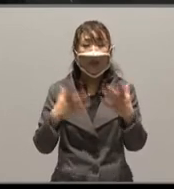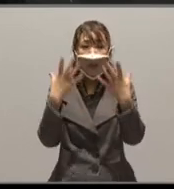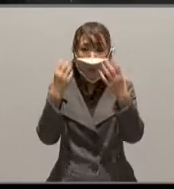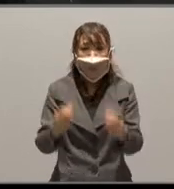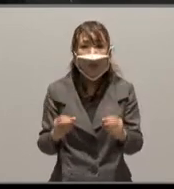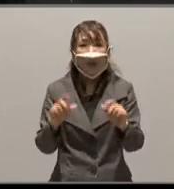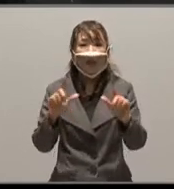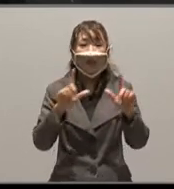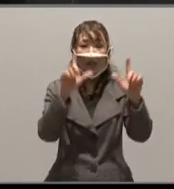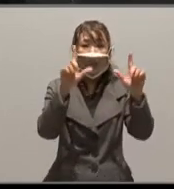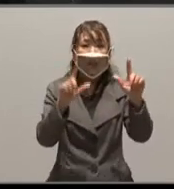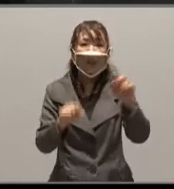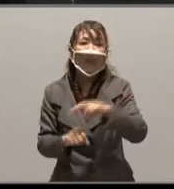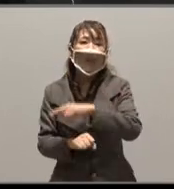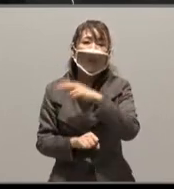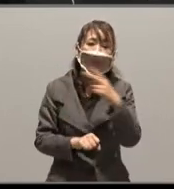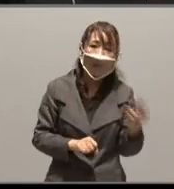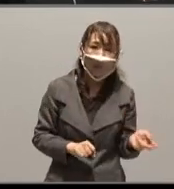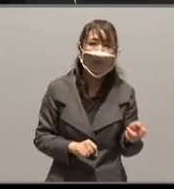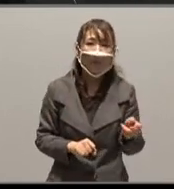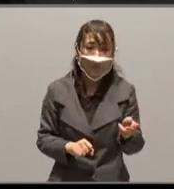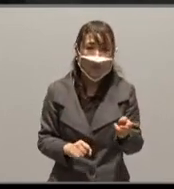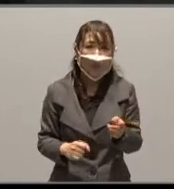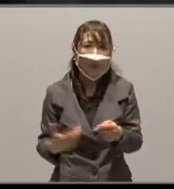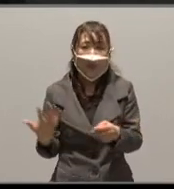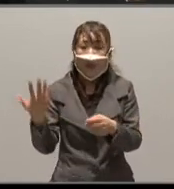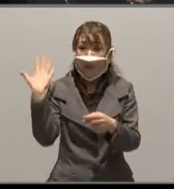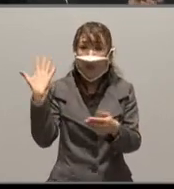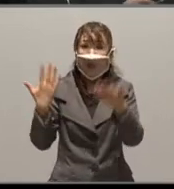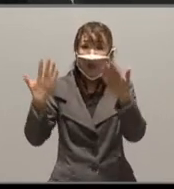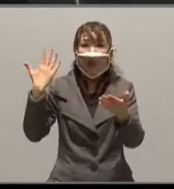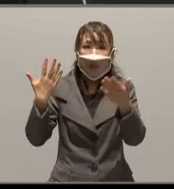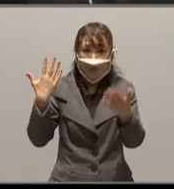come back to Tokyo. Even after 2 weeks or